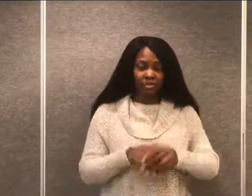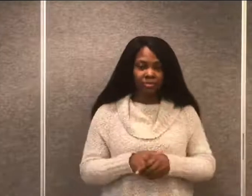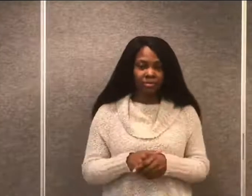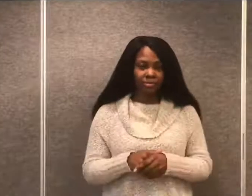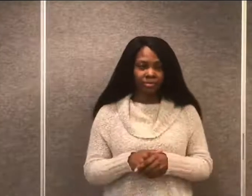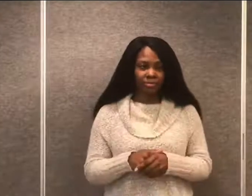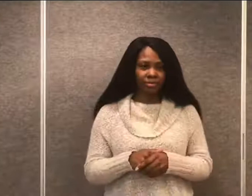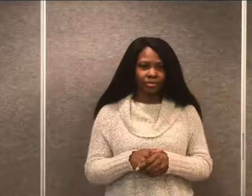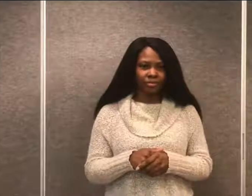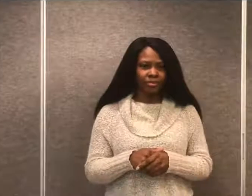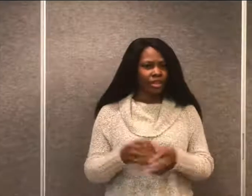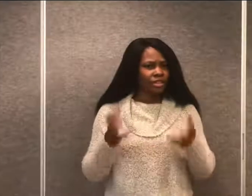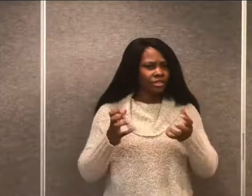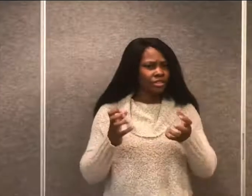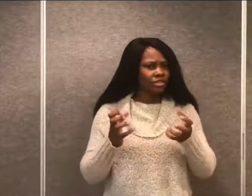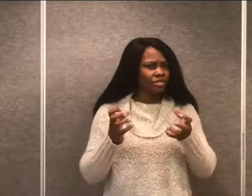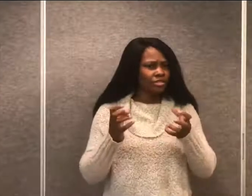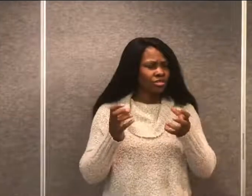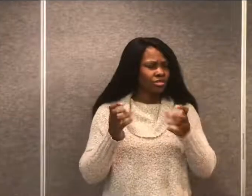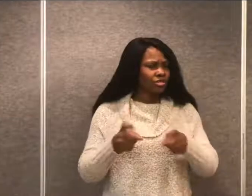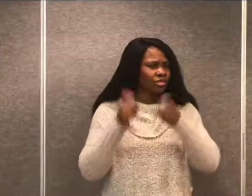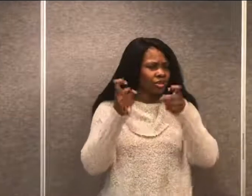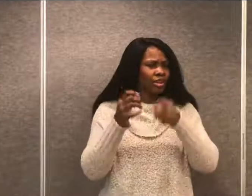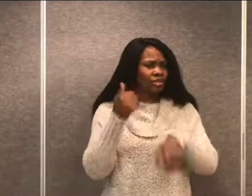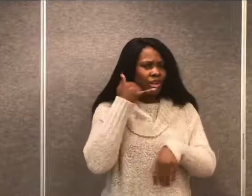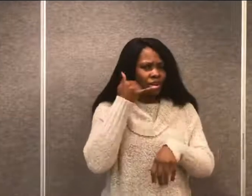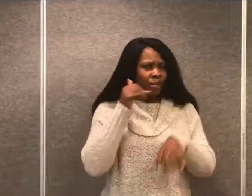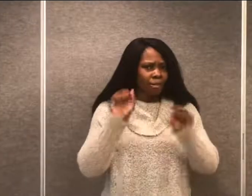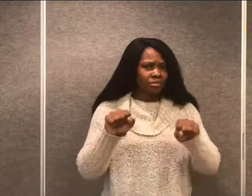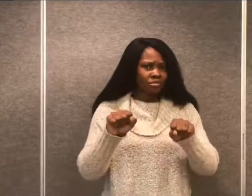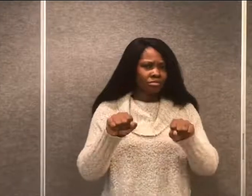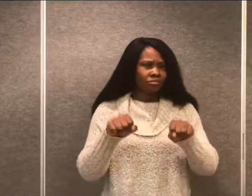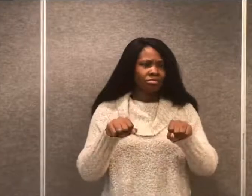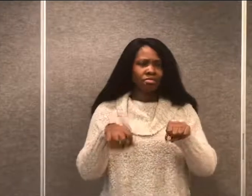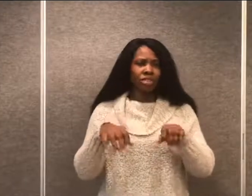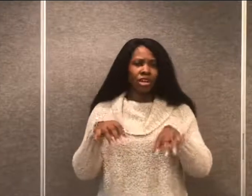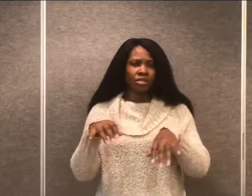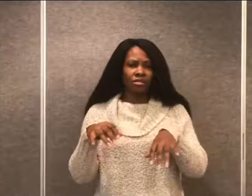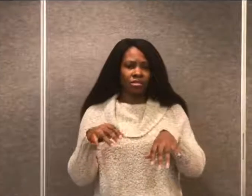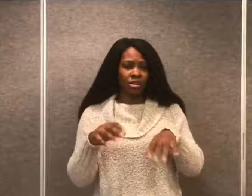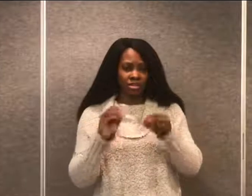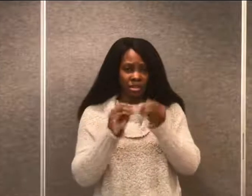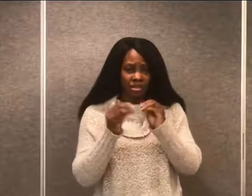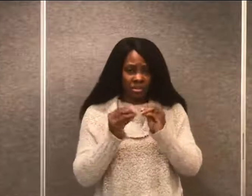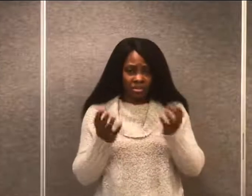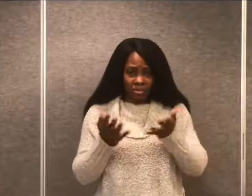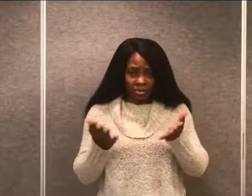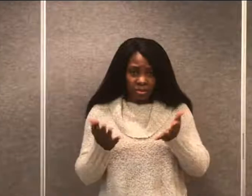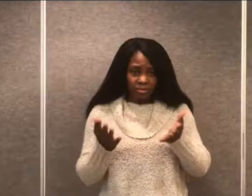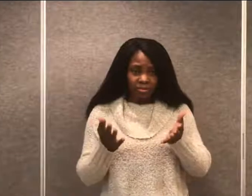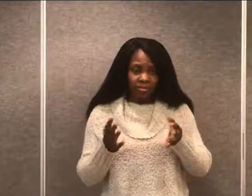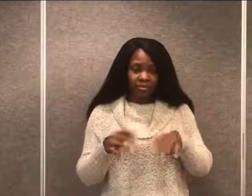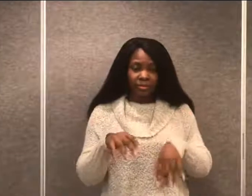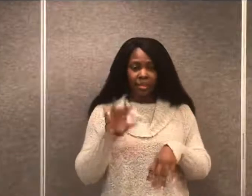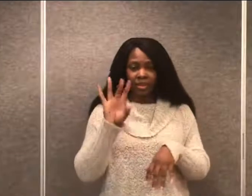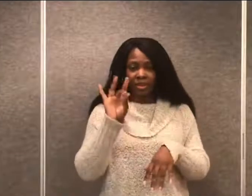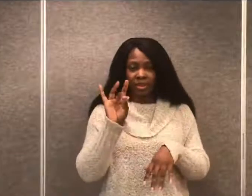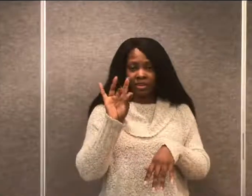just give you a telephone number where you can call in. That telephone number is